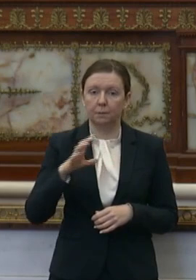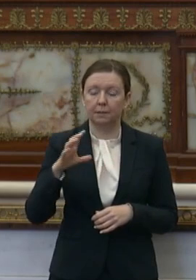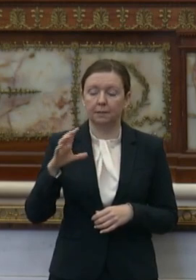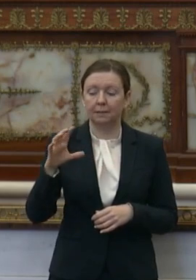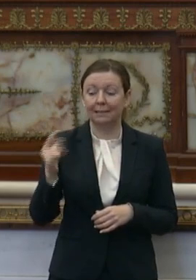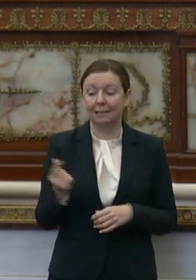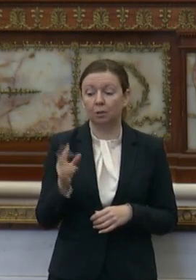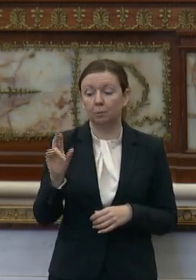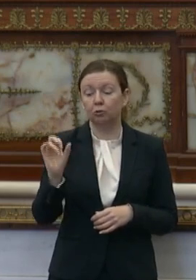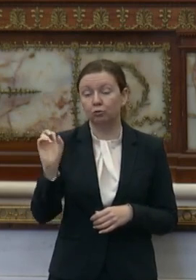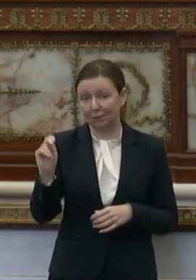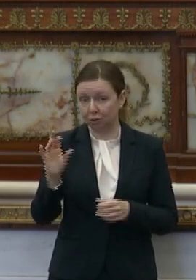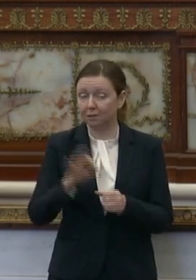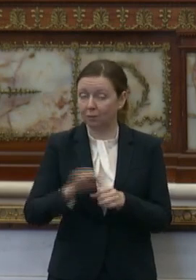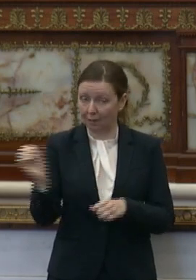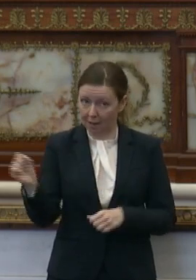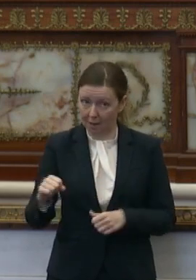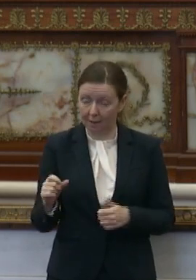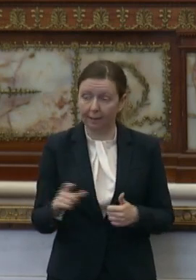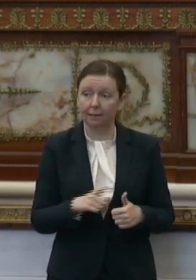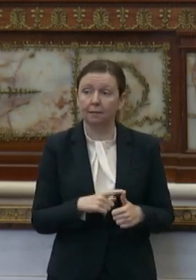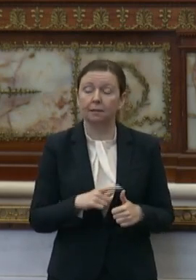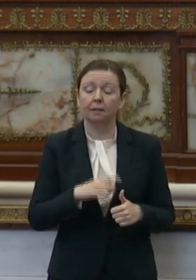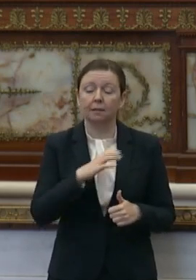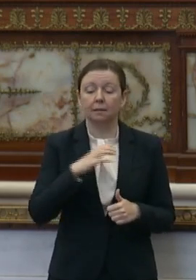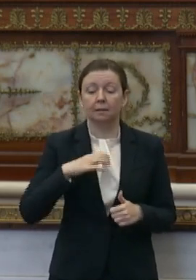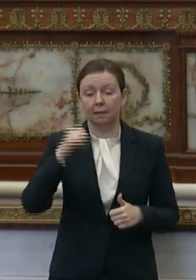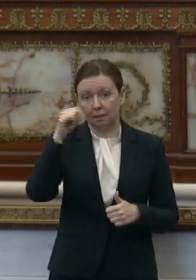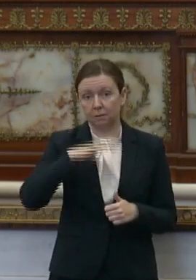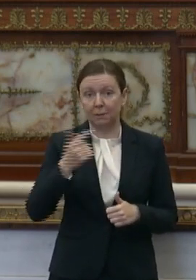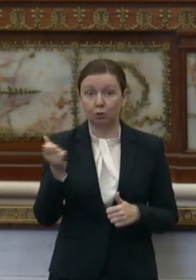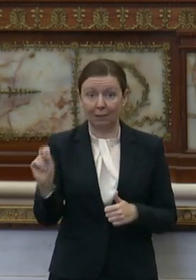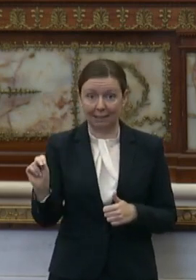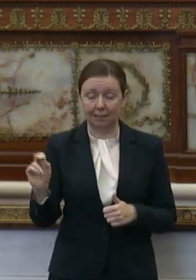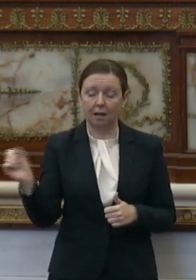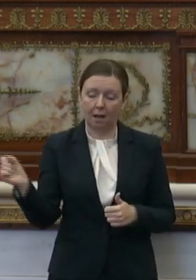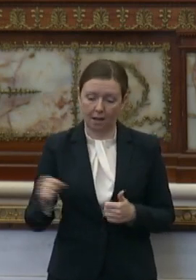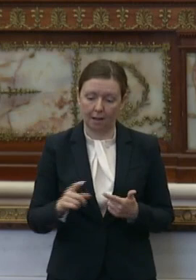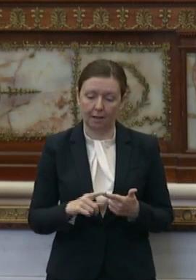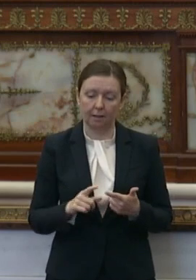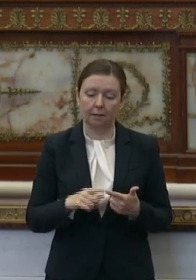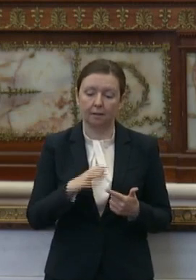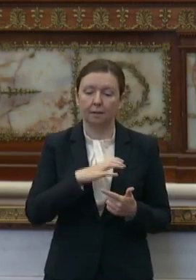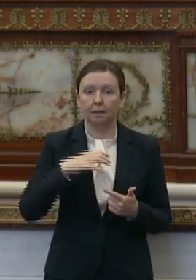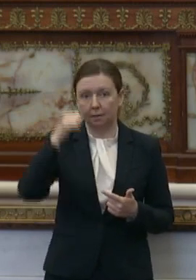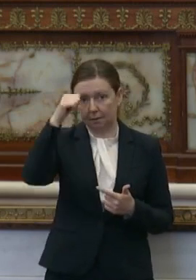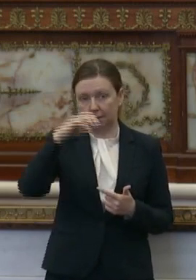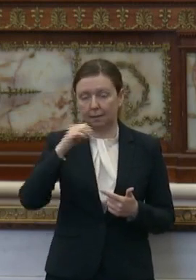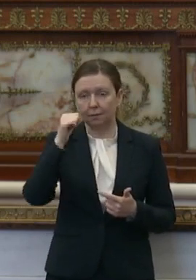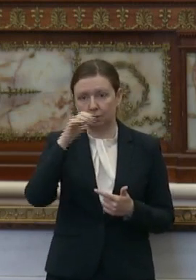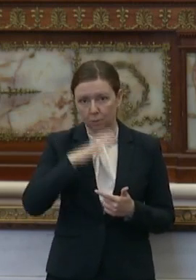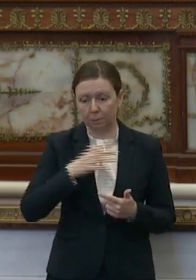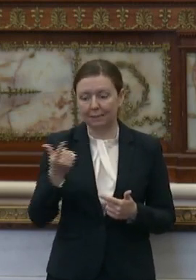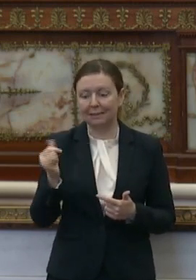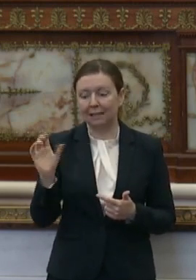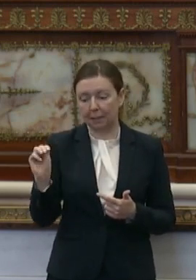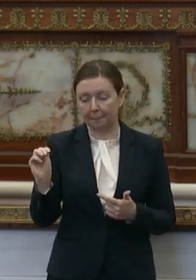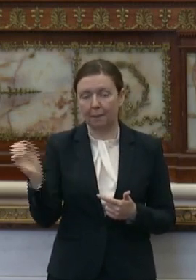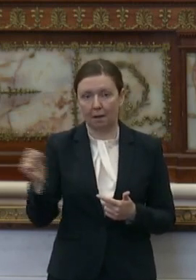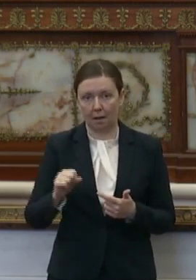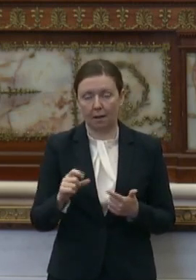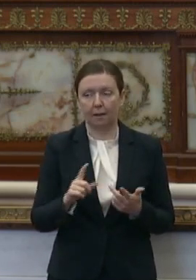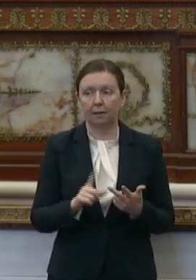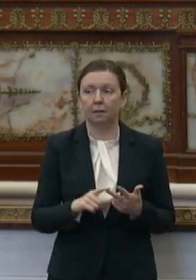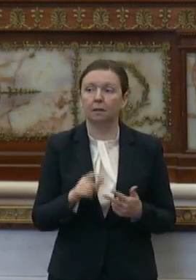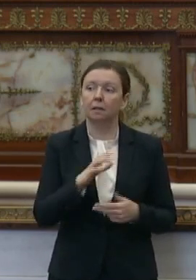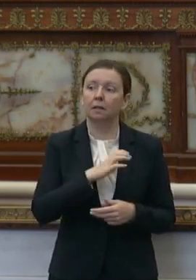Councilwoman Gilmore Richardson is voting aye. Councilman Green? Aye. Councilwoman Gimm? Aye.